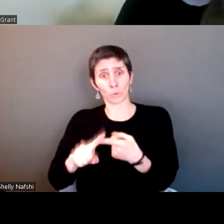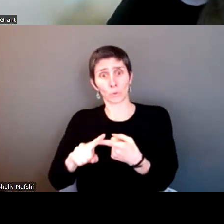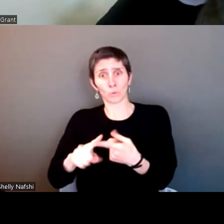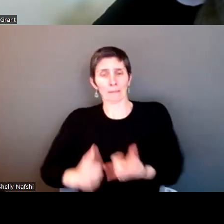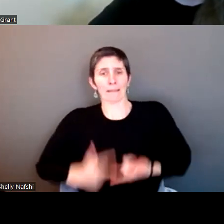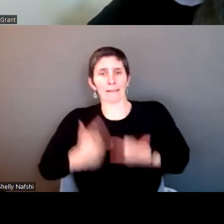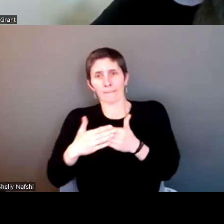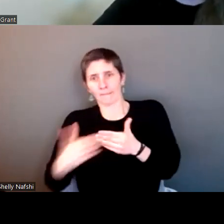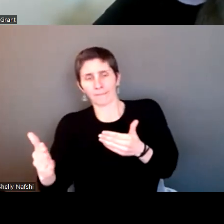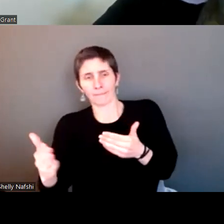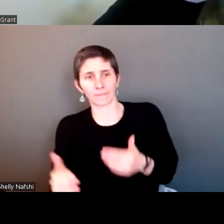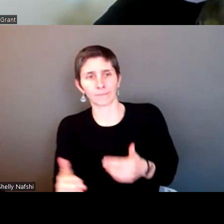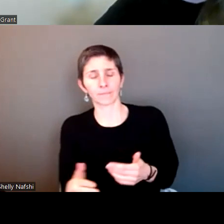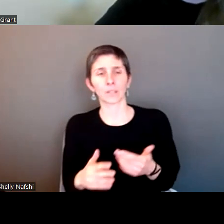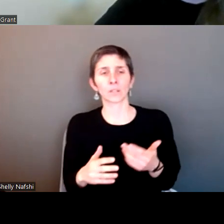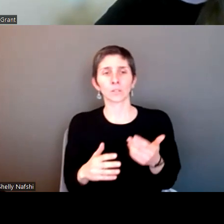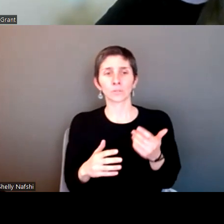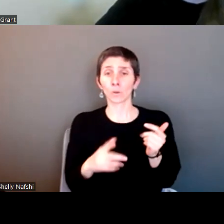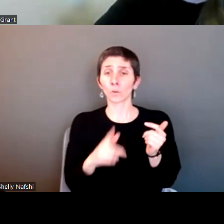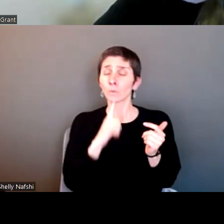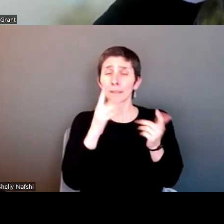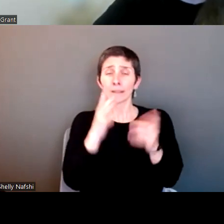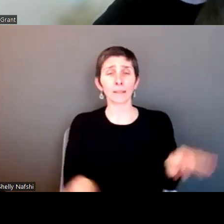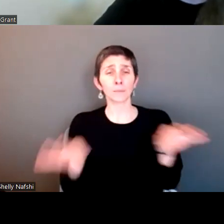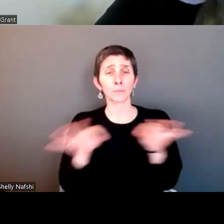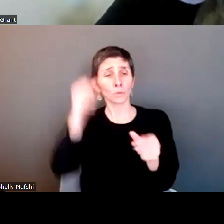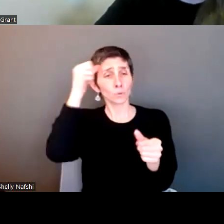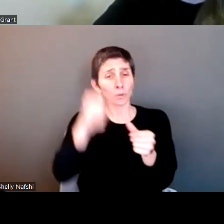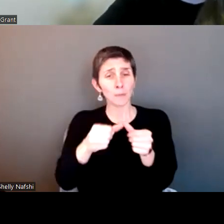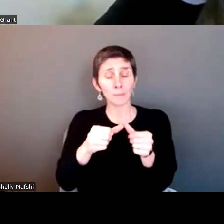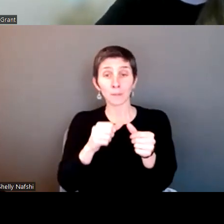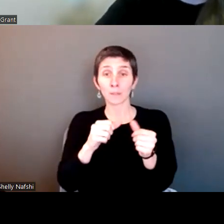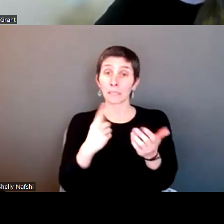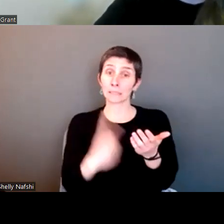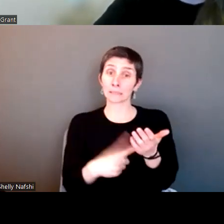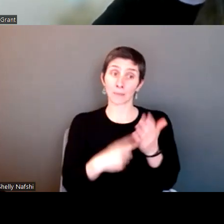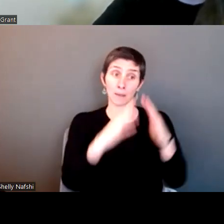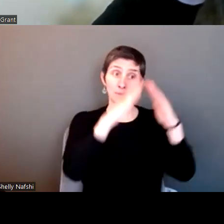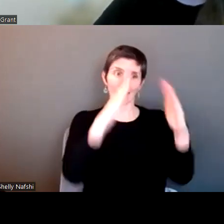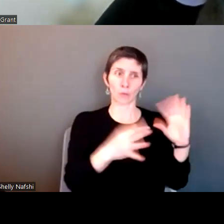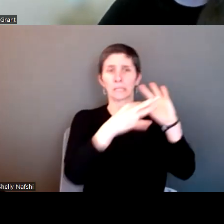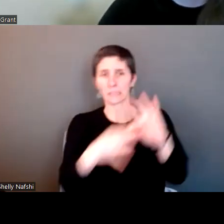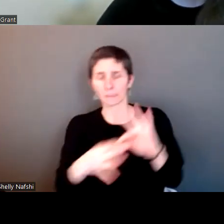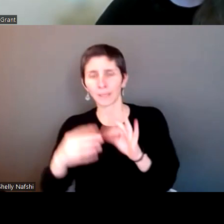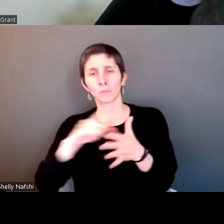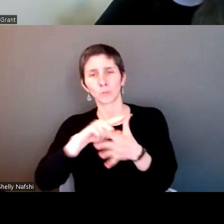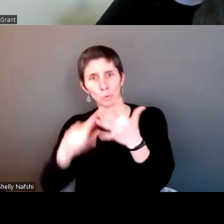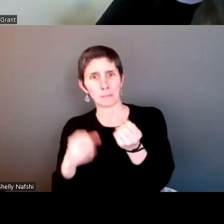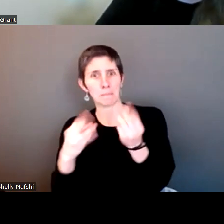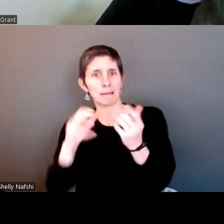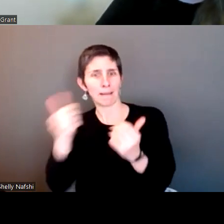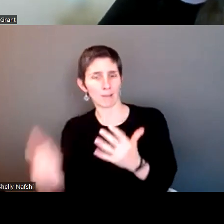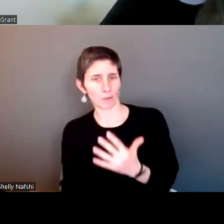broader context too that we have to remember, is that it's not always just about housing, but also medical care that goes along with being unhoused.